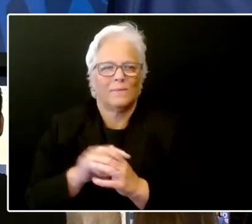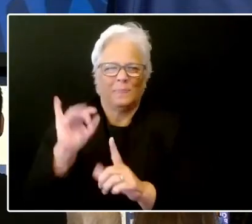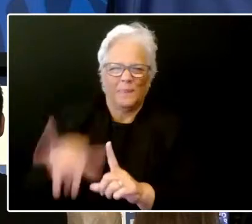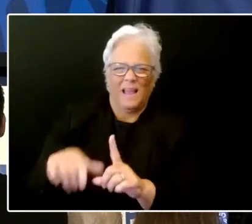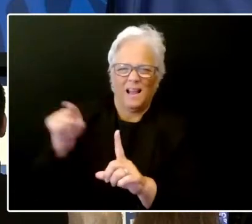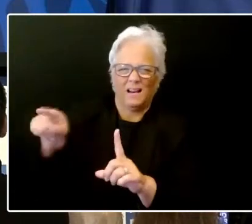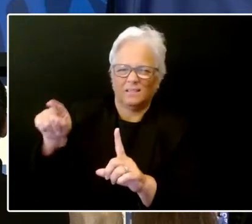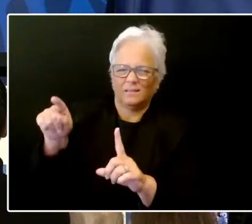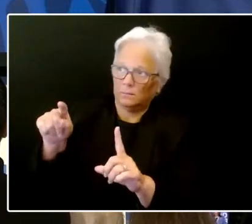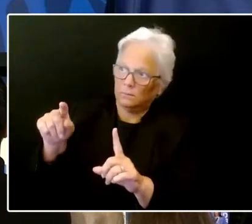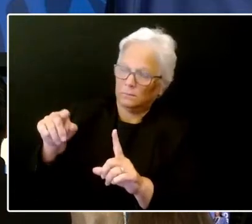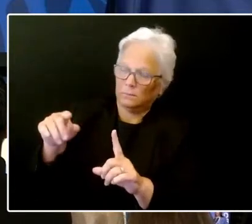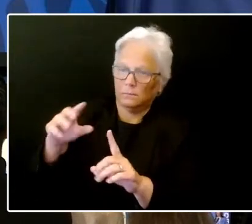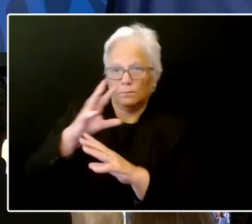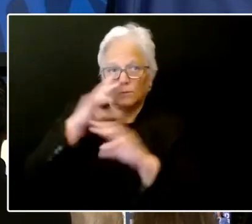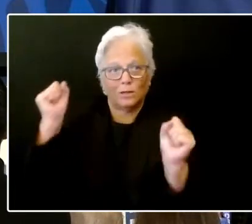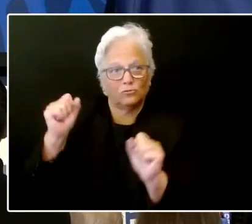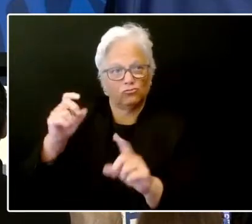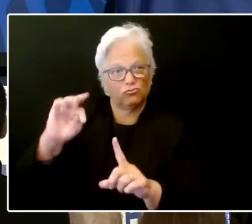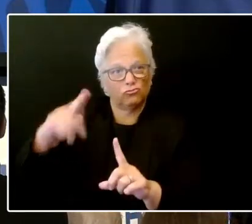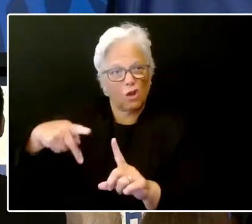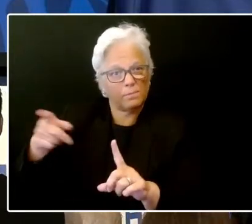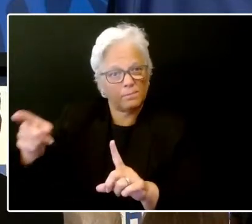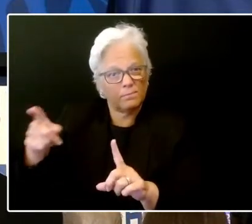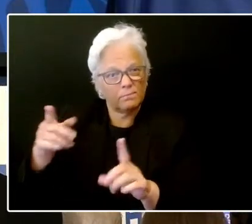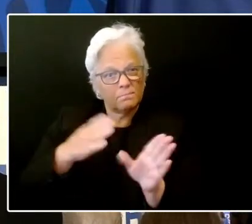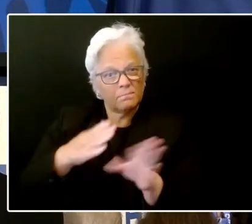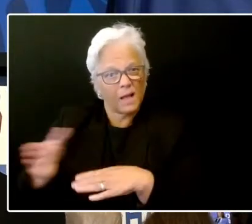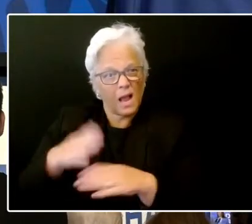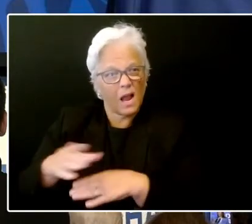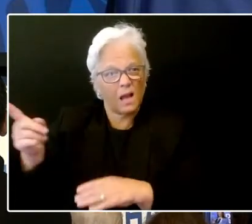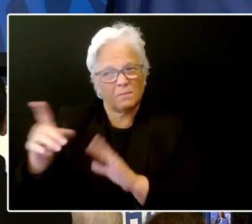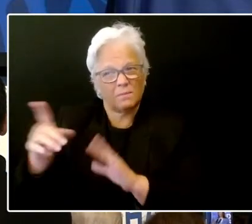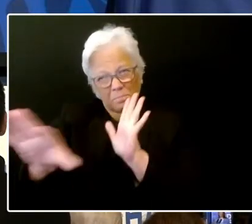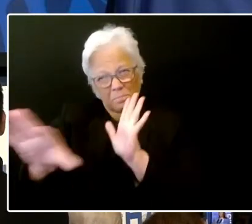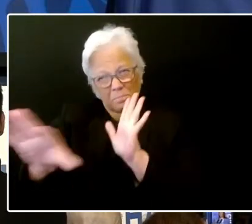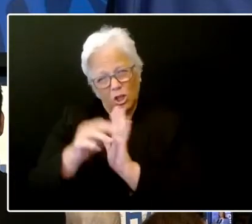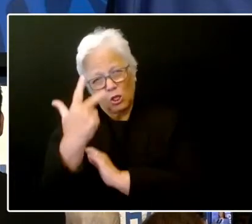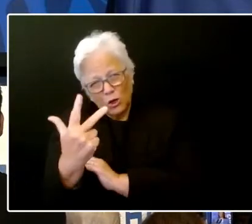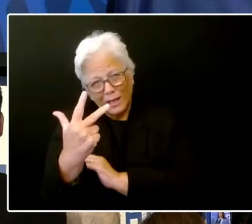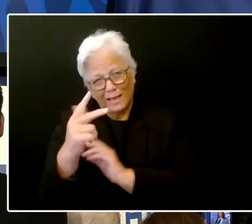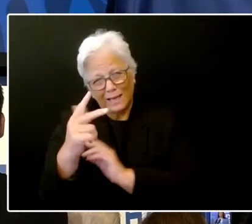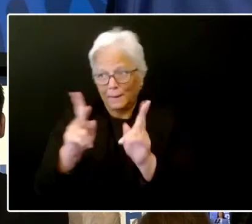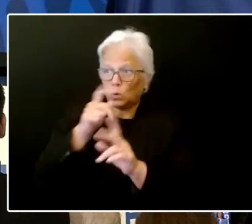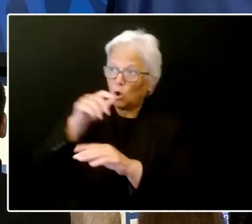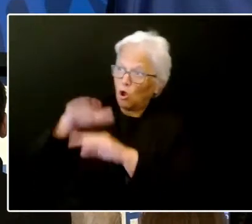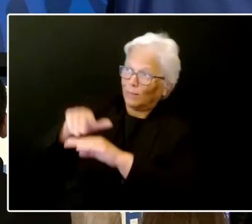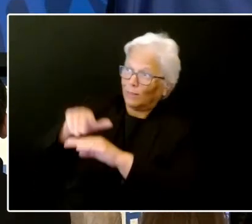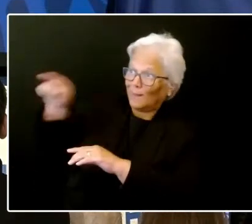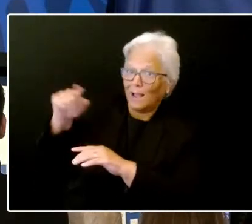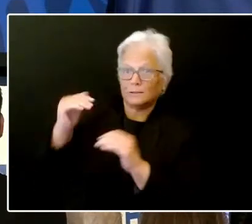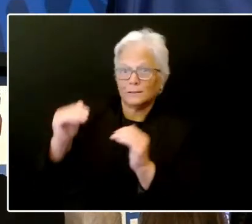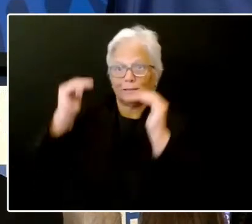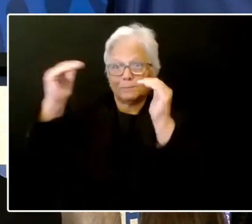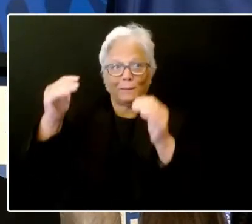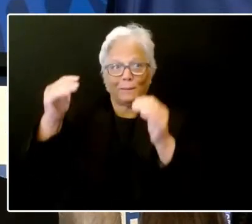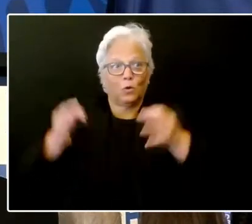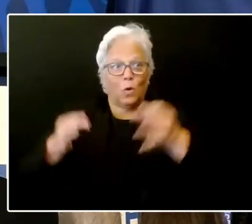20 states have a Trump abortion ban, many with no exceptions even for rape and